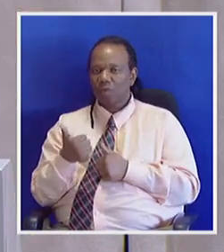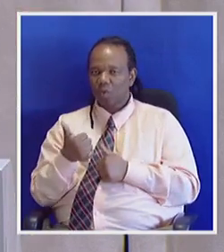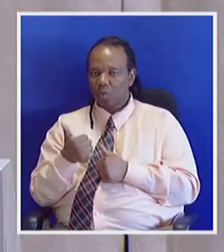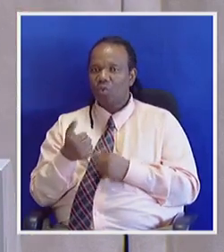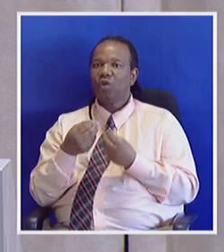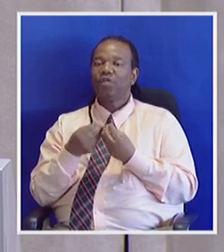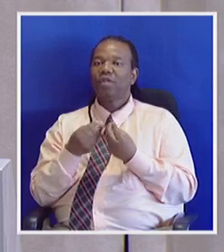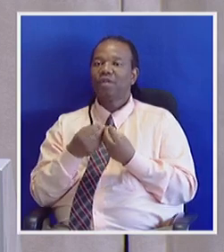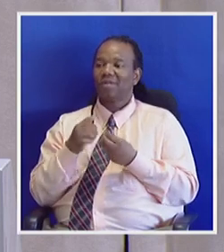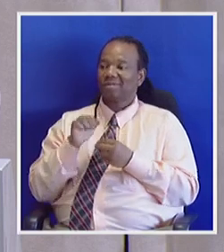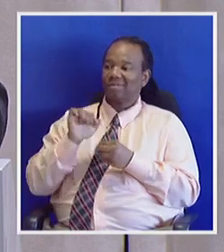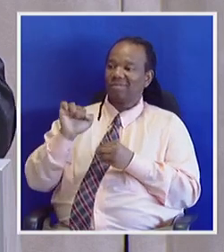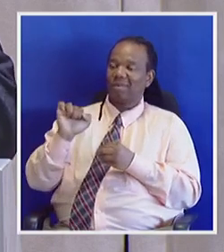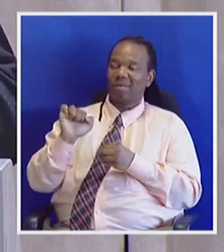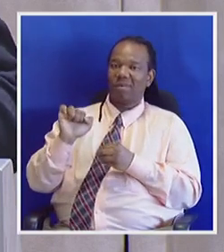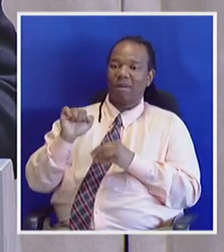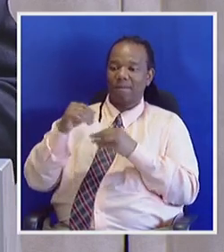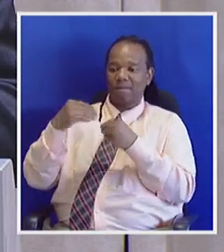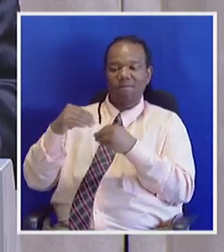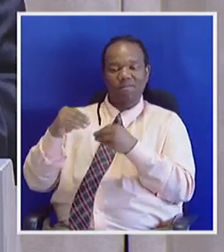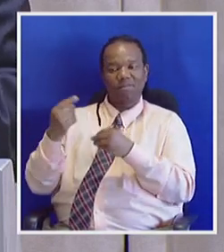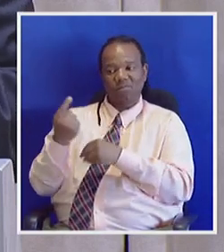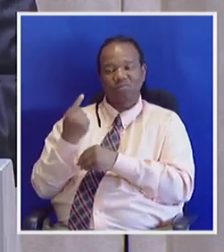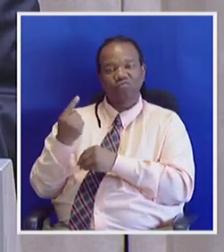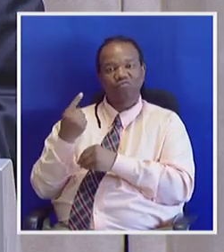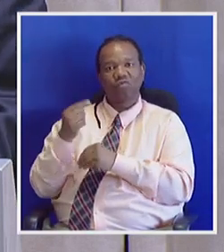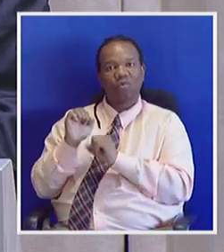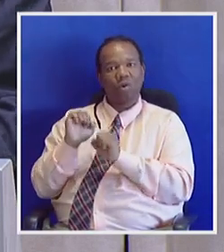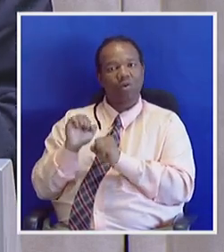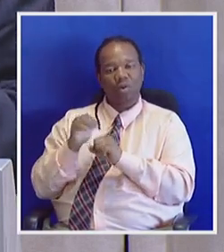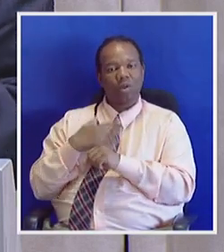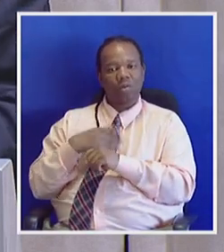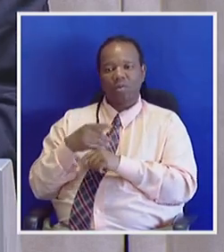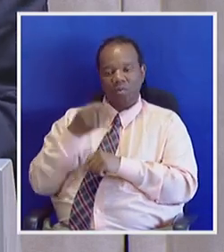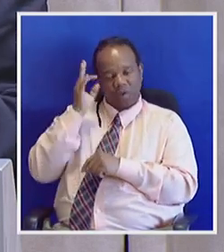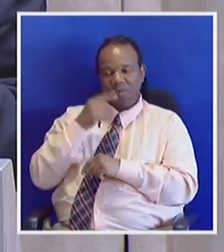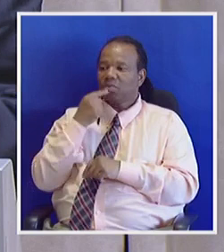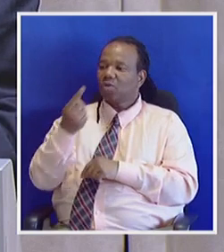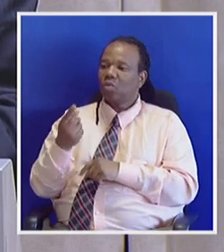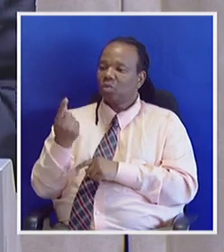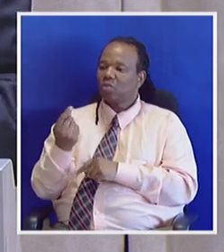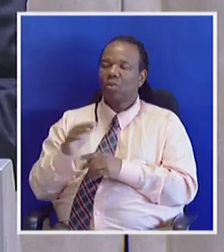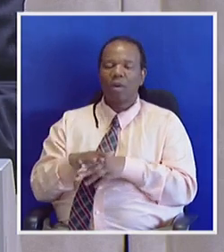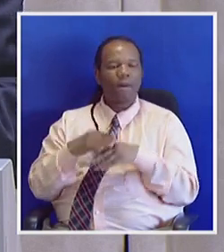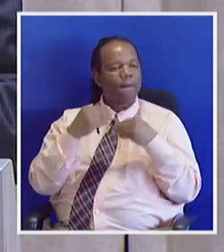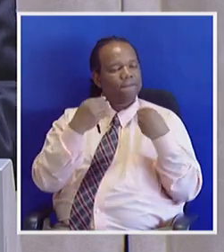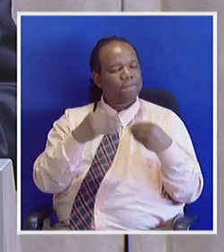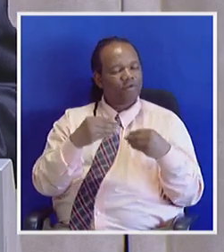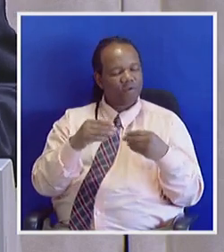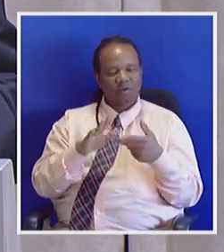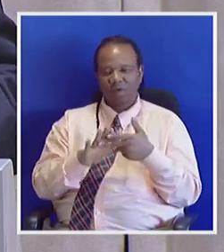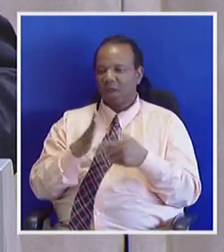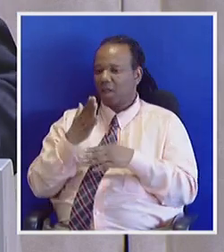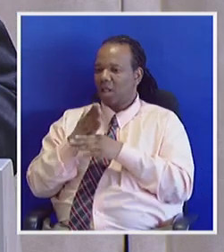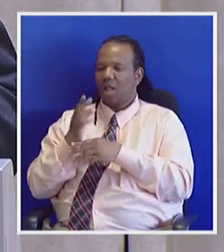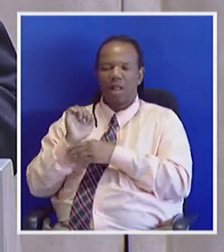partners themselves who reached this agreement. It's not an imposed one. Business, labor, communities, and